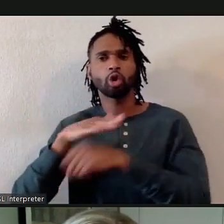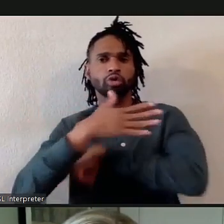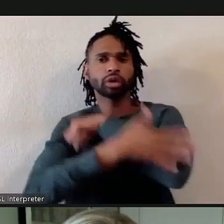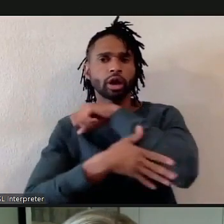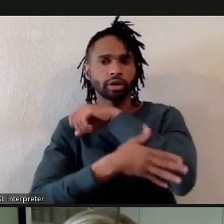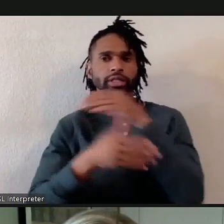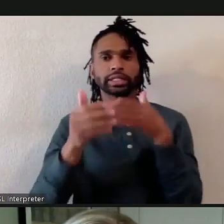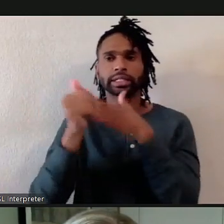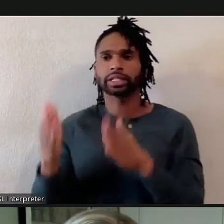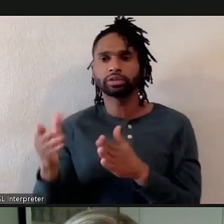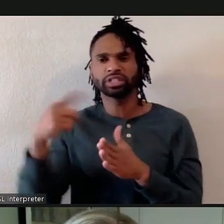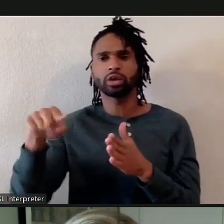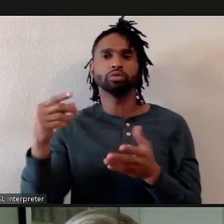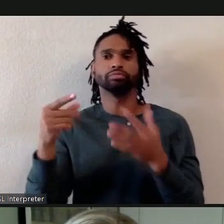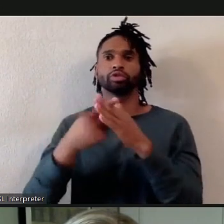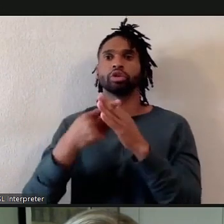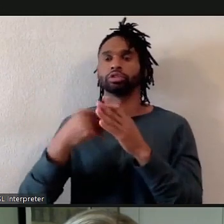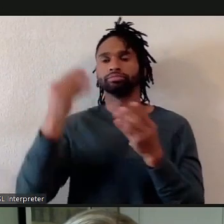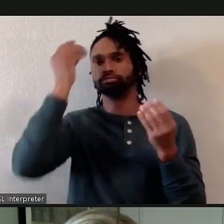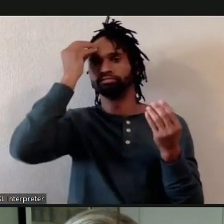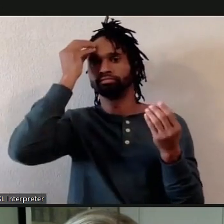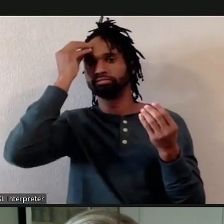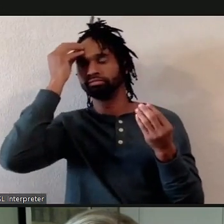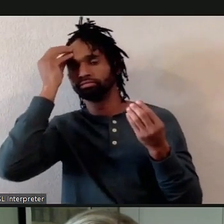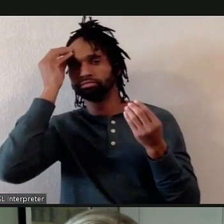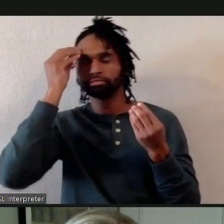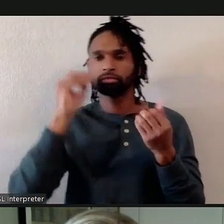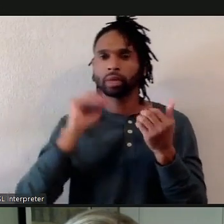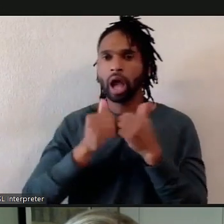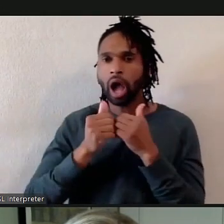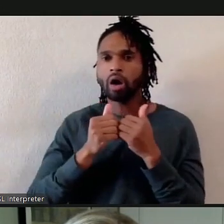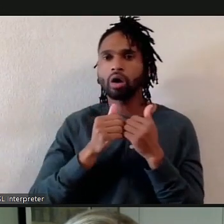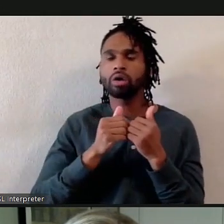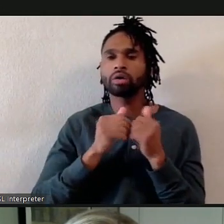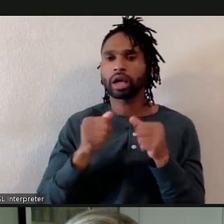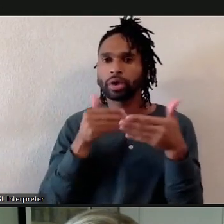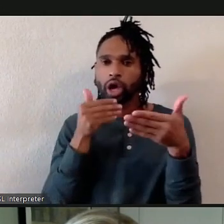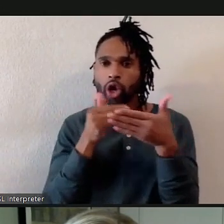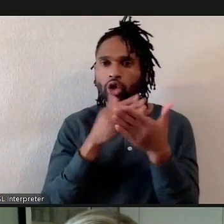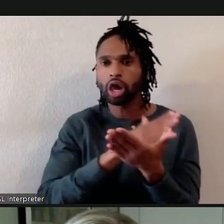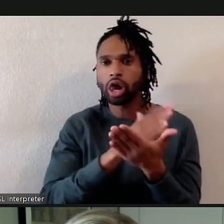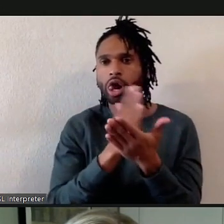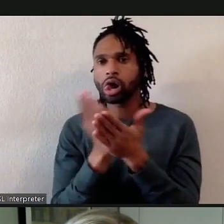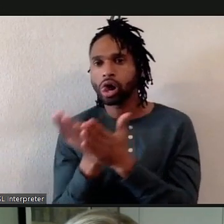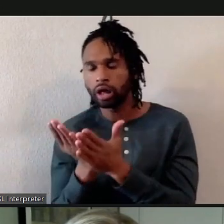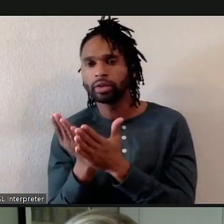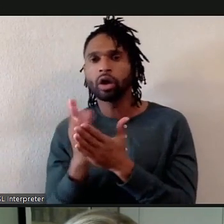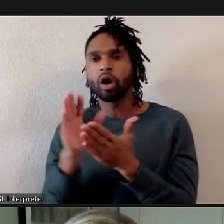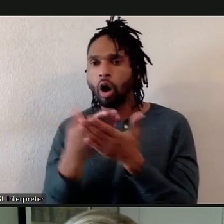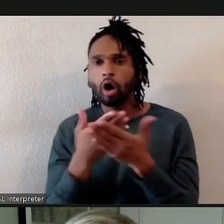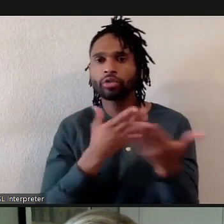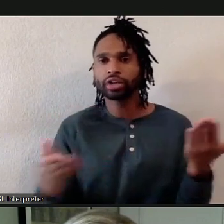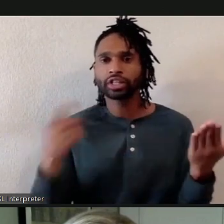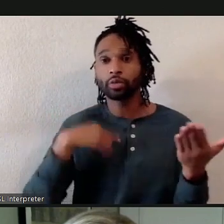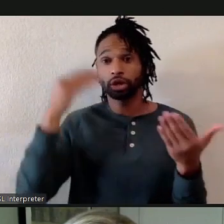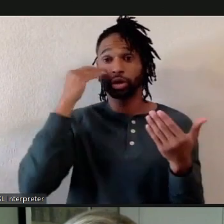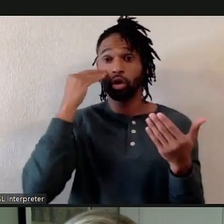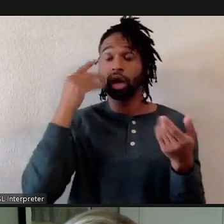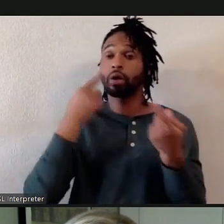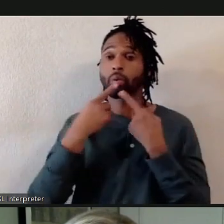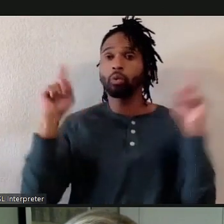will start thinking about how close can we get? What are all the things we know that may work that we should be putting